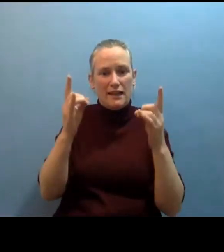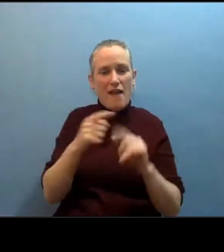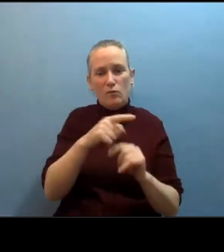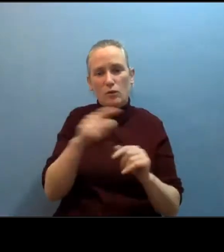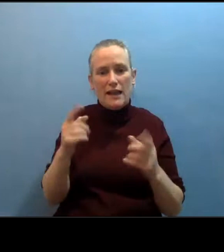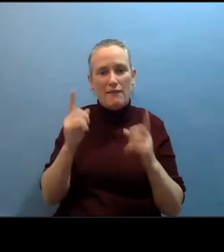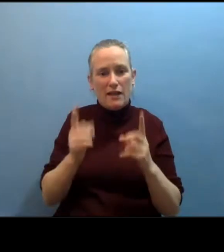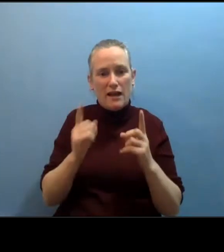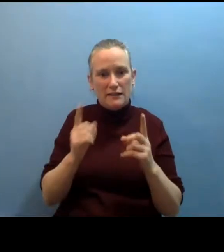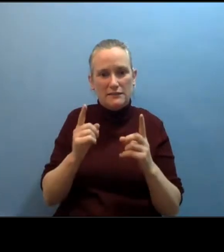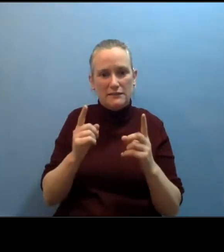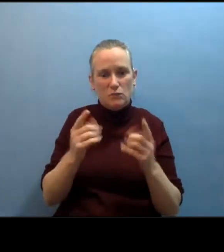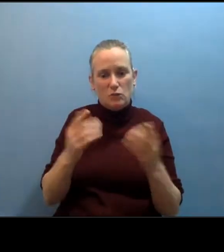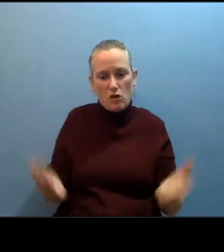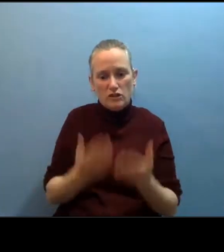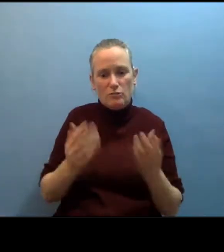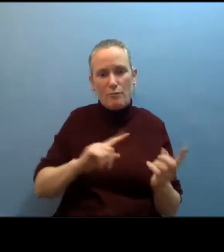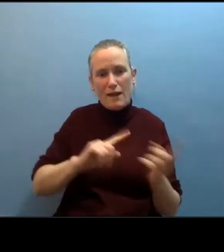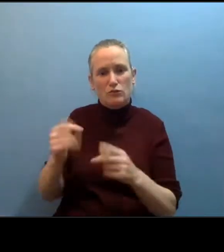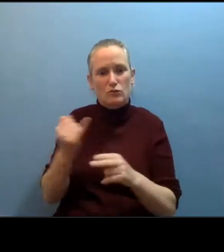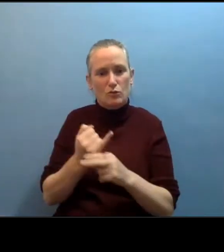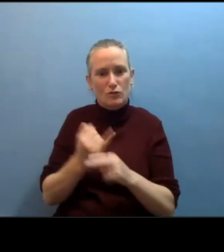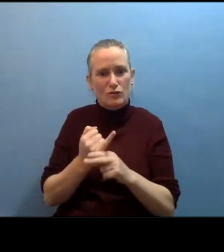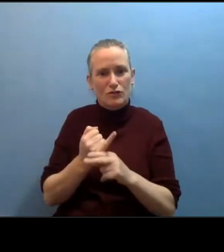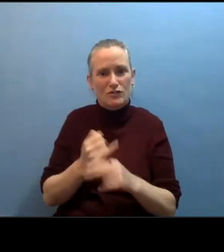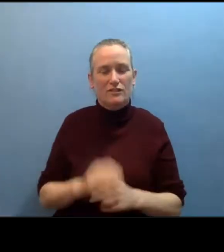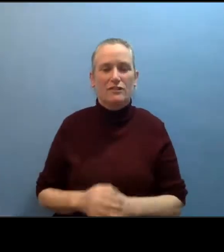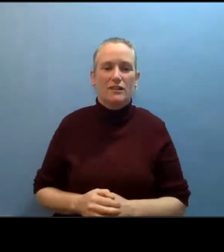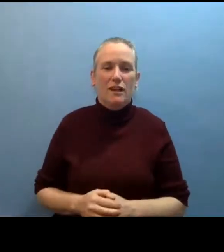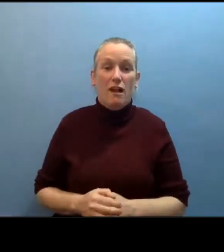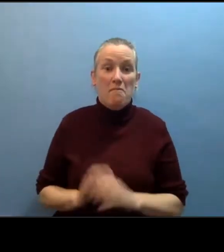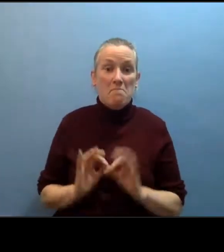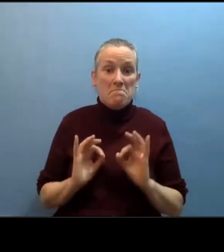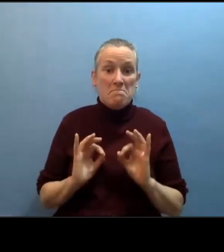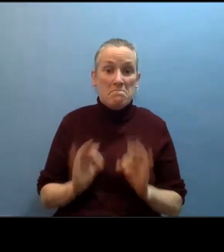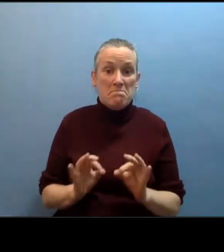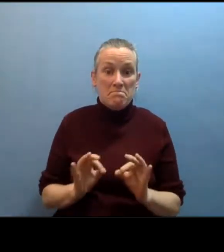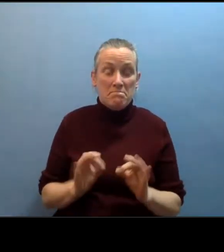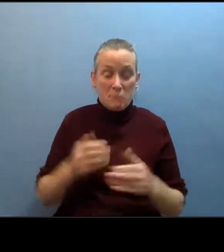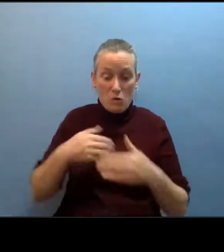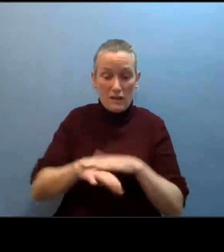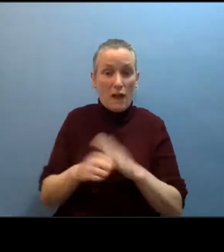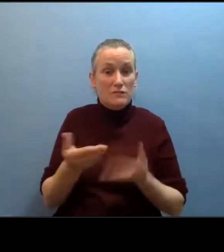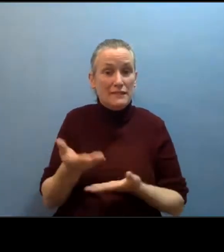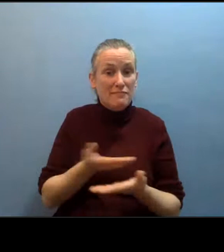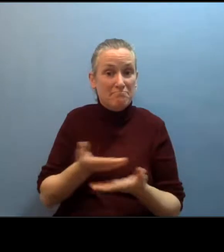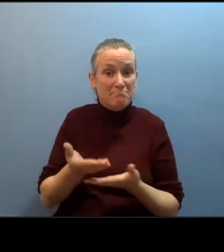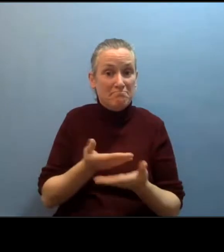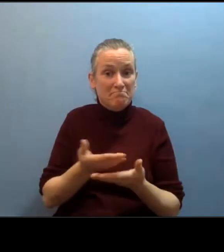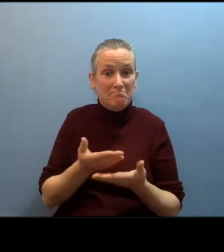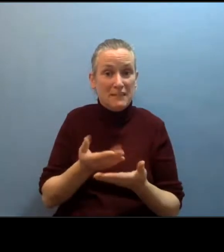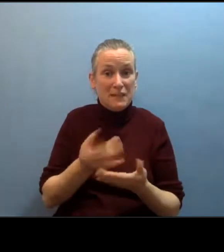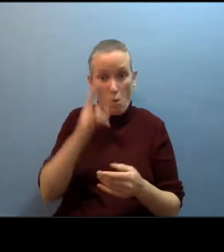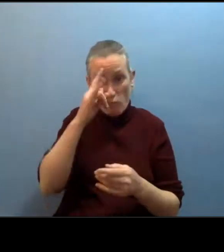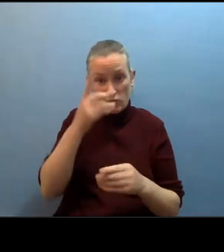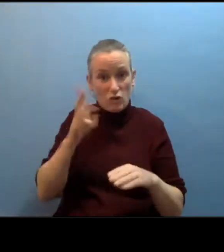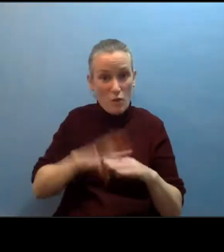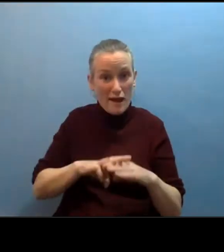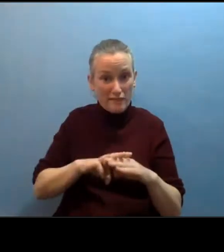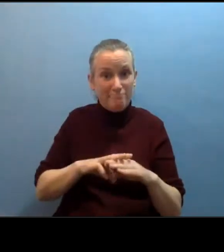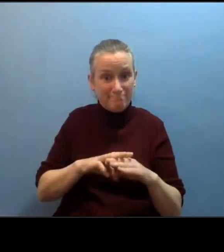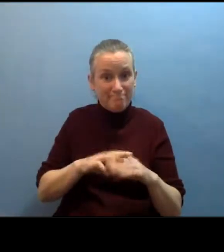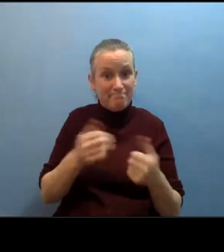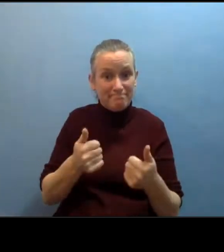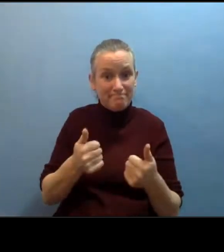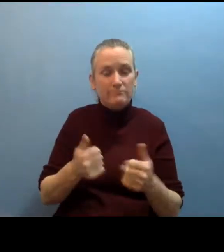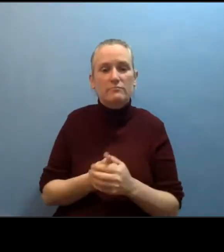school? So it's brilliant that he's engaging with the counsellor, and I hope that that's going well. What I would